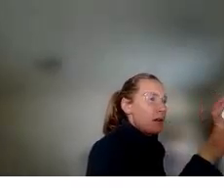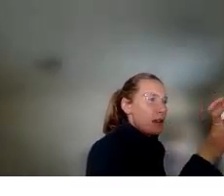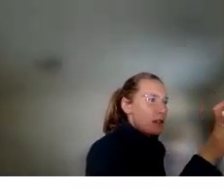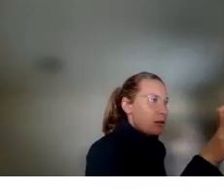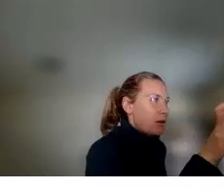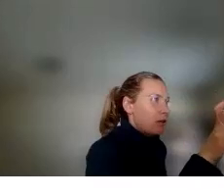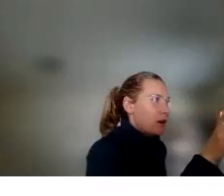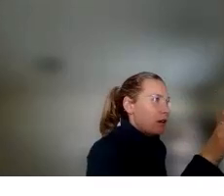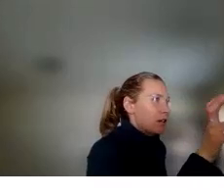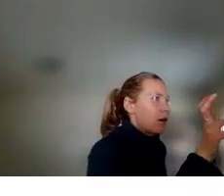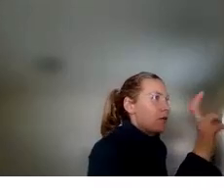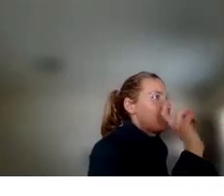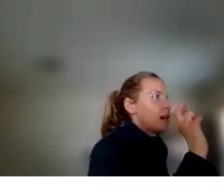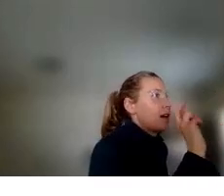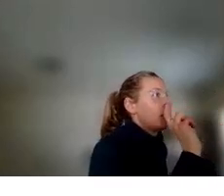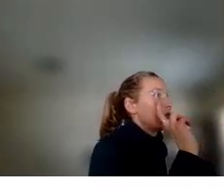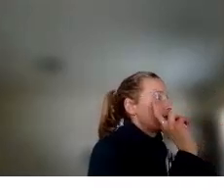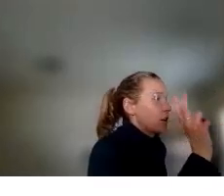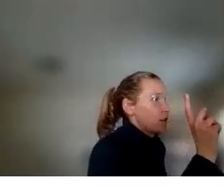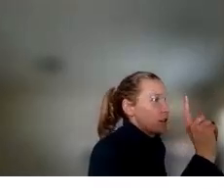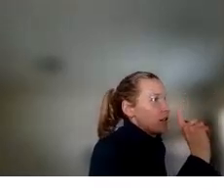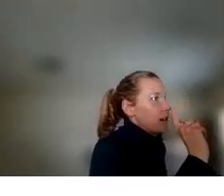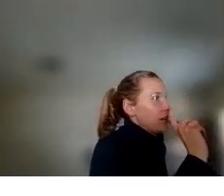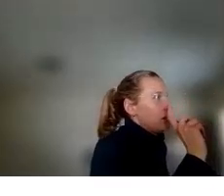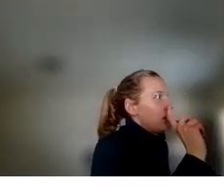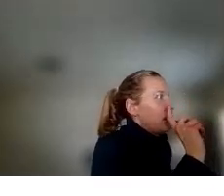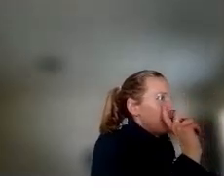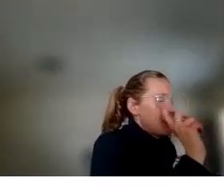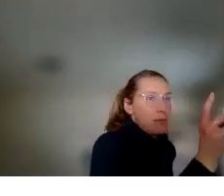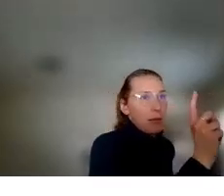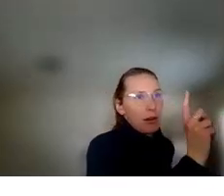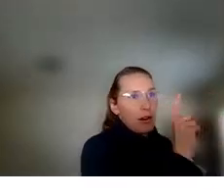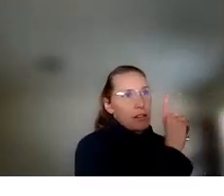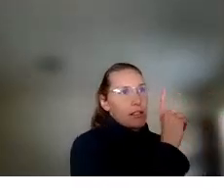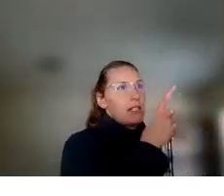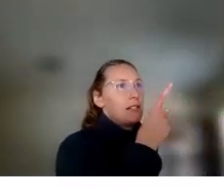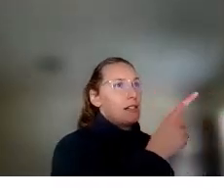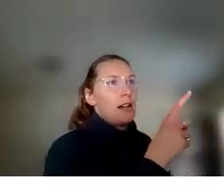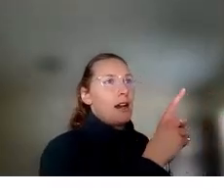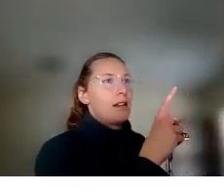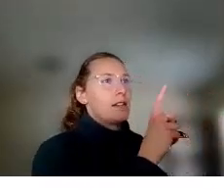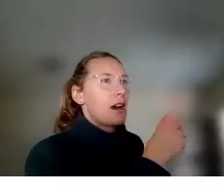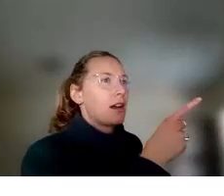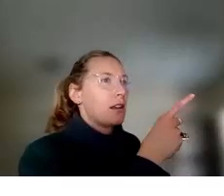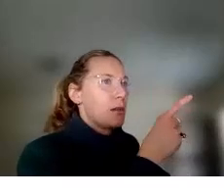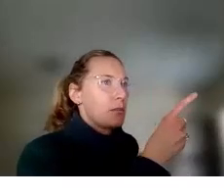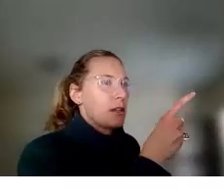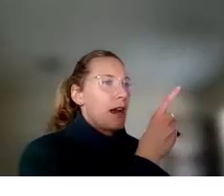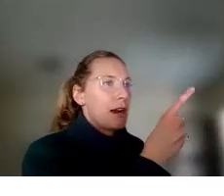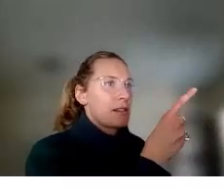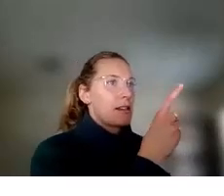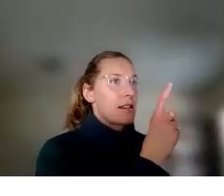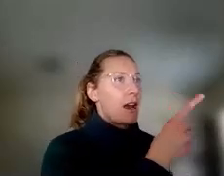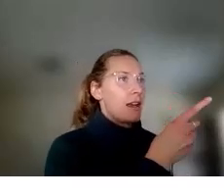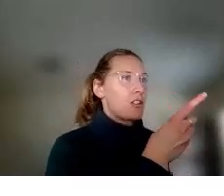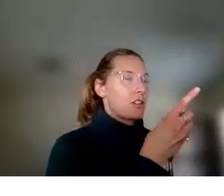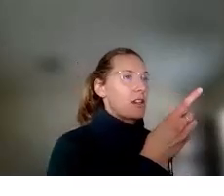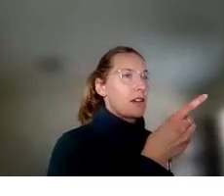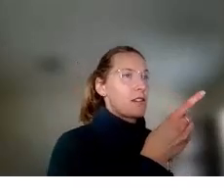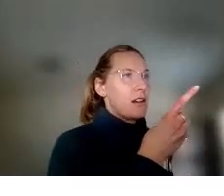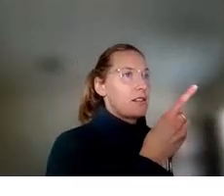if I'm following this one correctly, so I would say first that a member on CLLI is not going to be able to